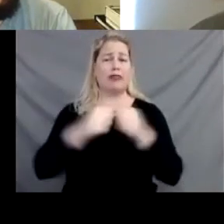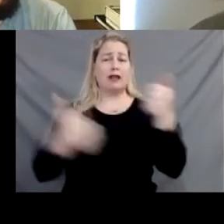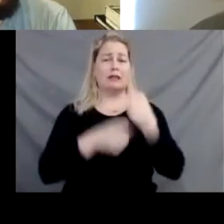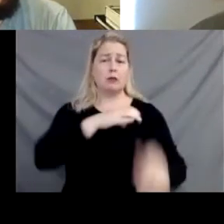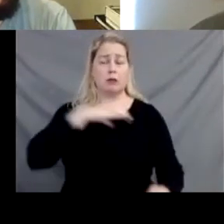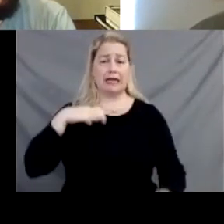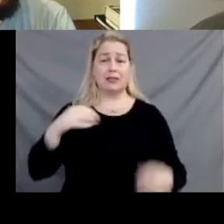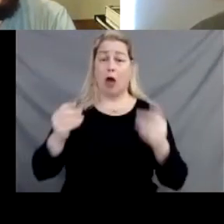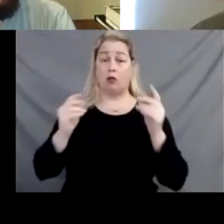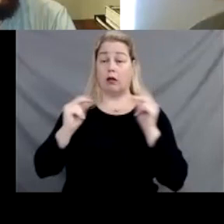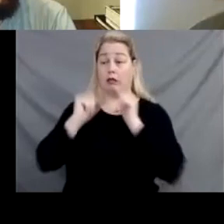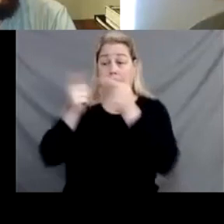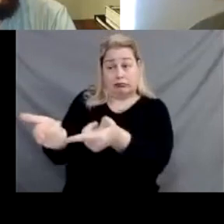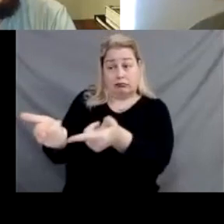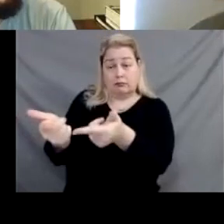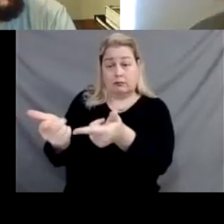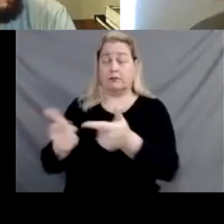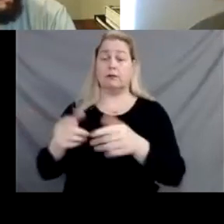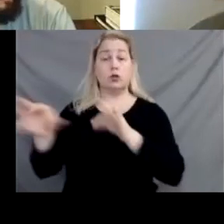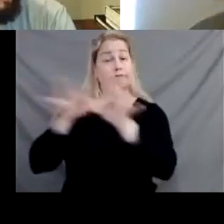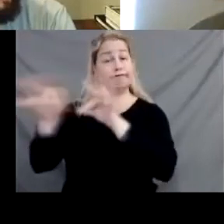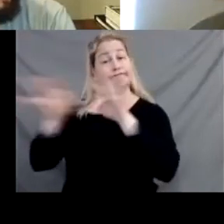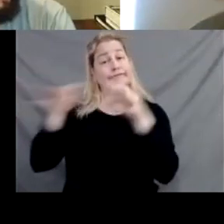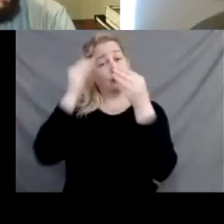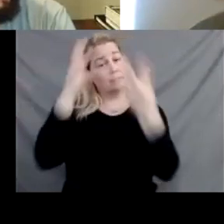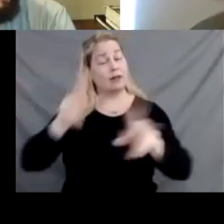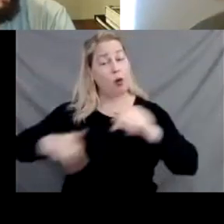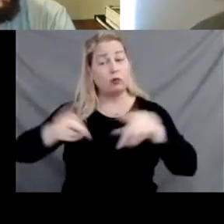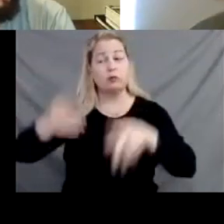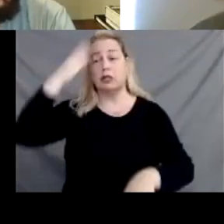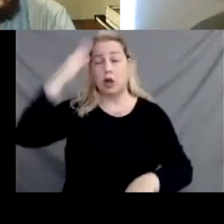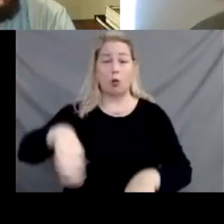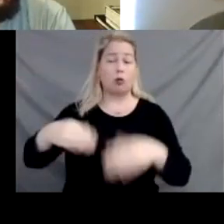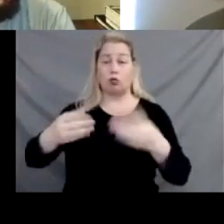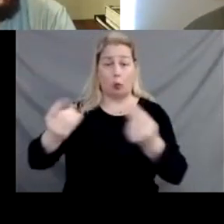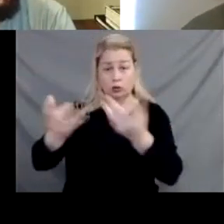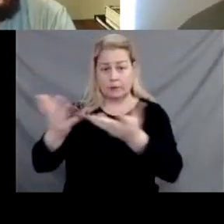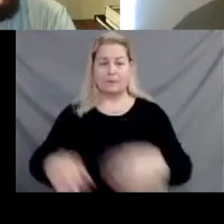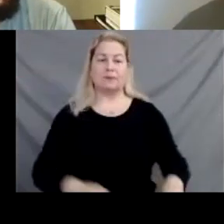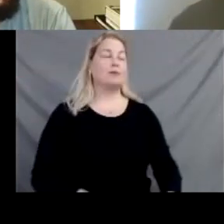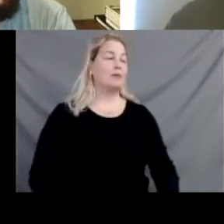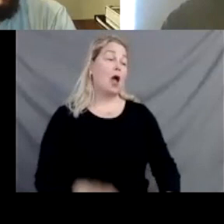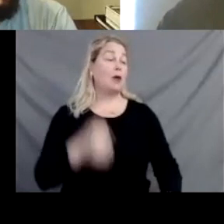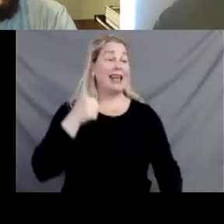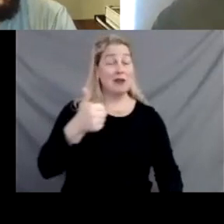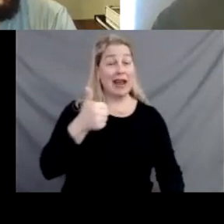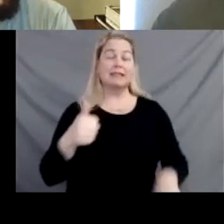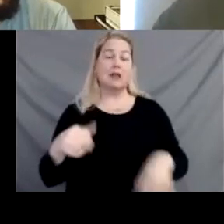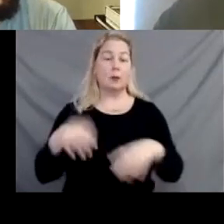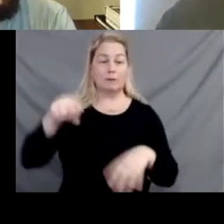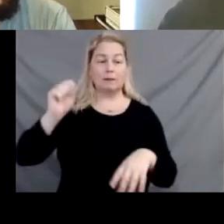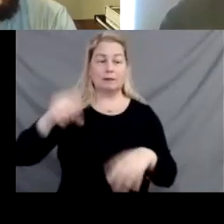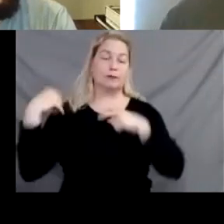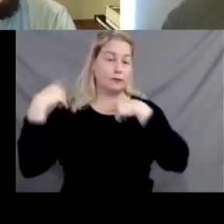it right back over to you if you just want to let folks know what that's about and what we wanted to say. Okay, great. So yeah, so far the process and planning